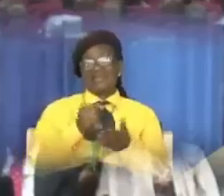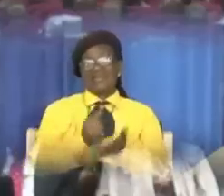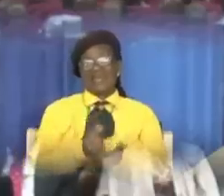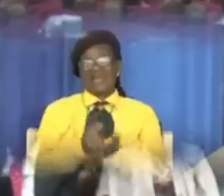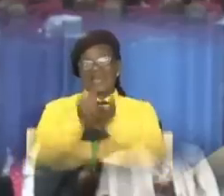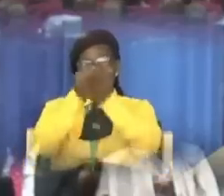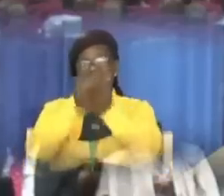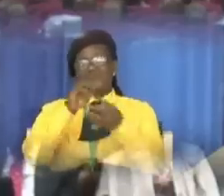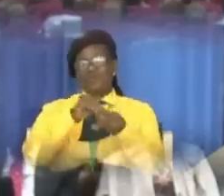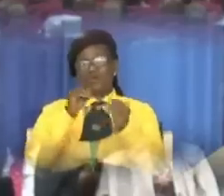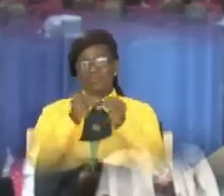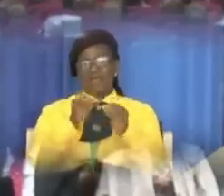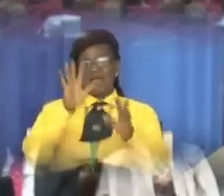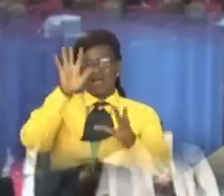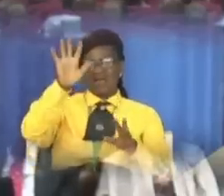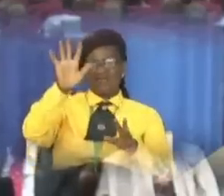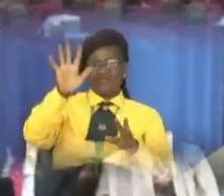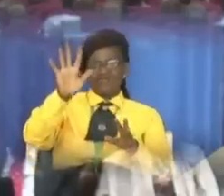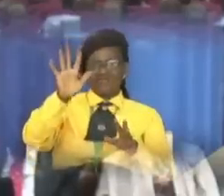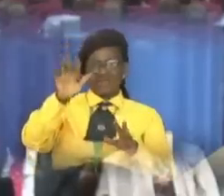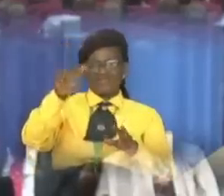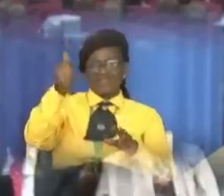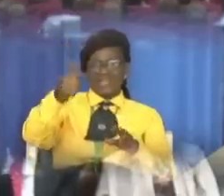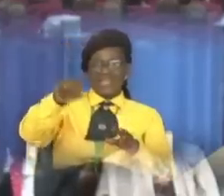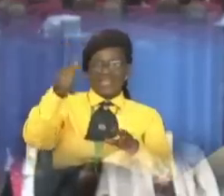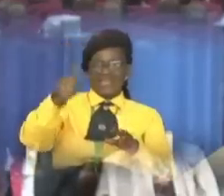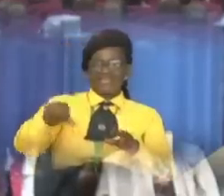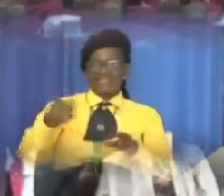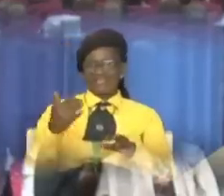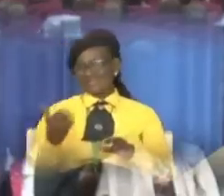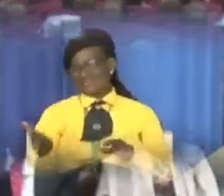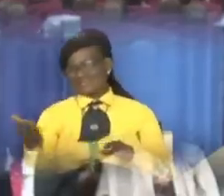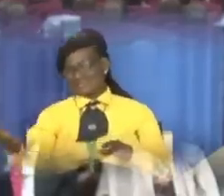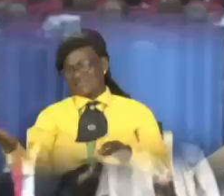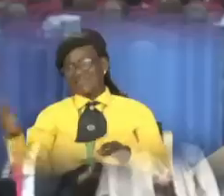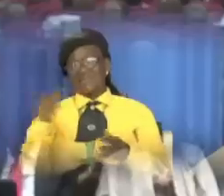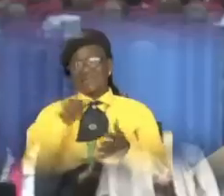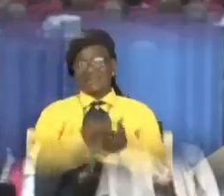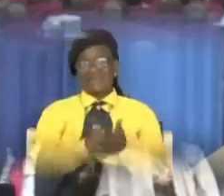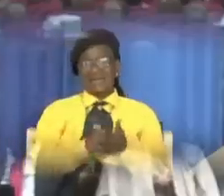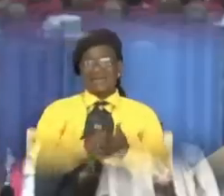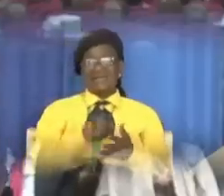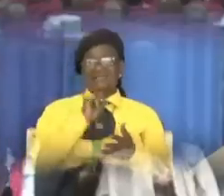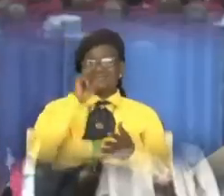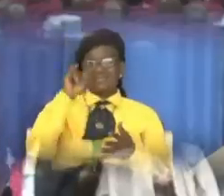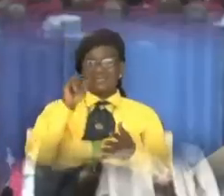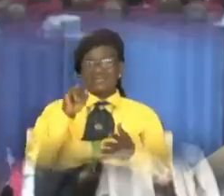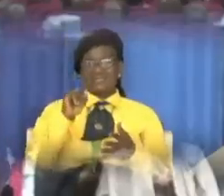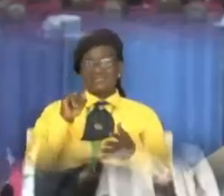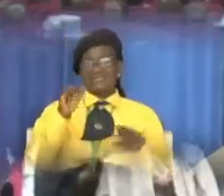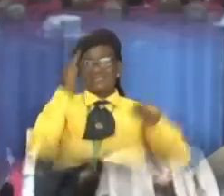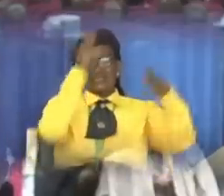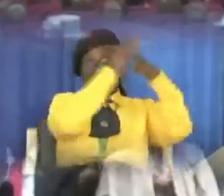And number five, anything that is covering my light from shining,